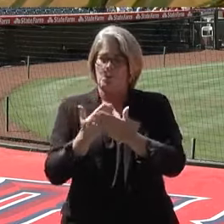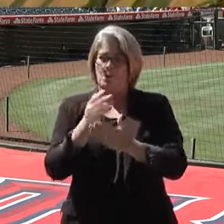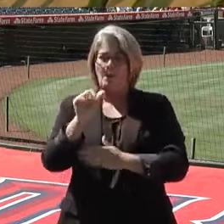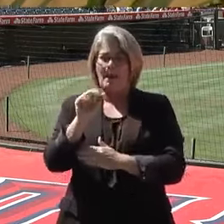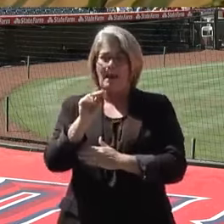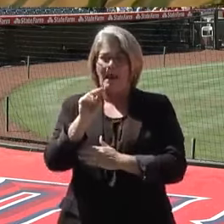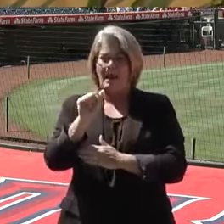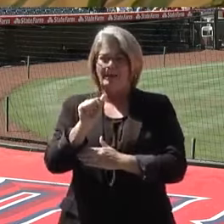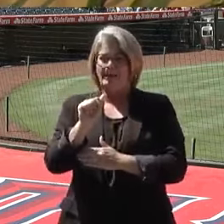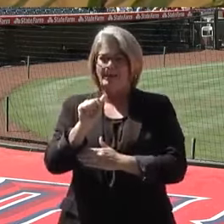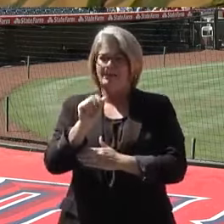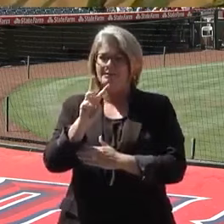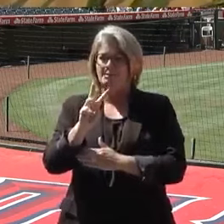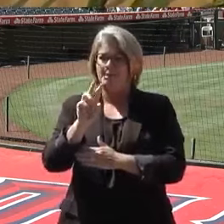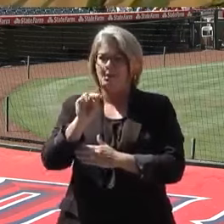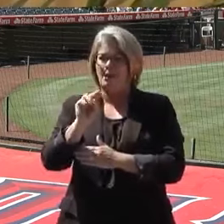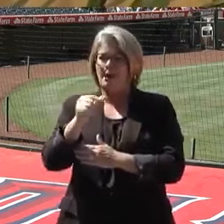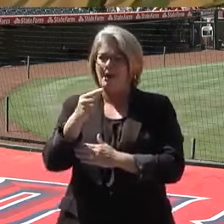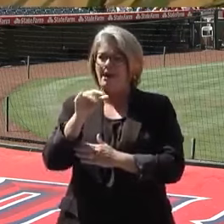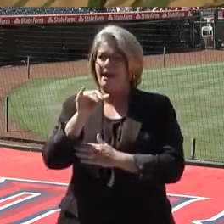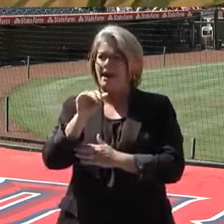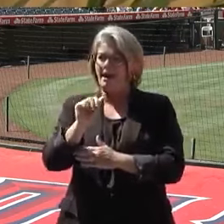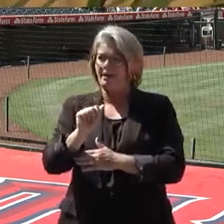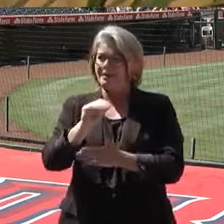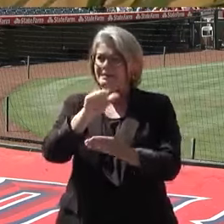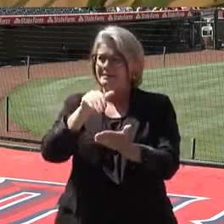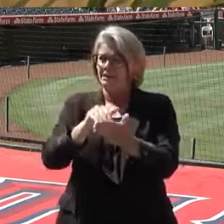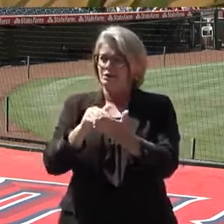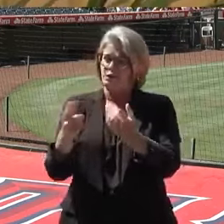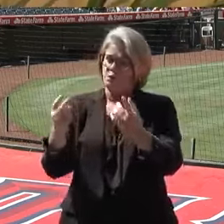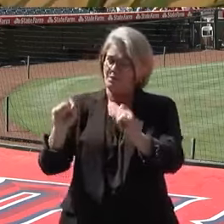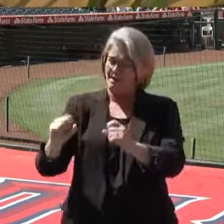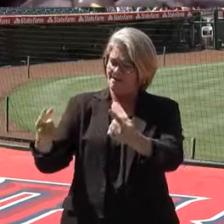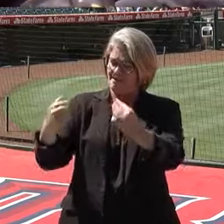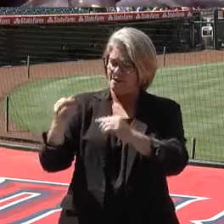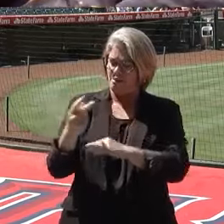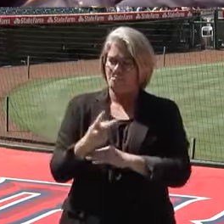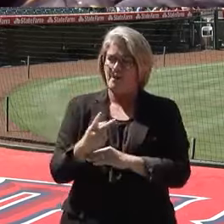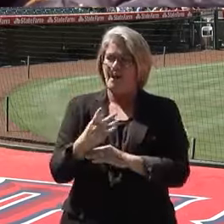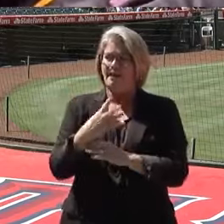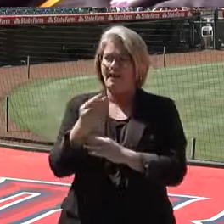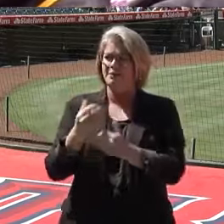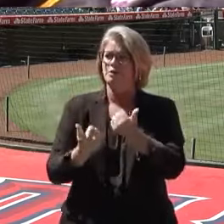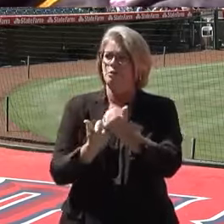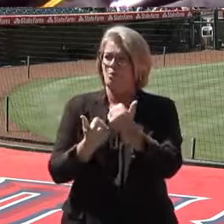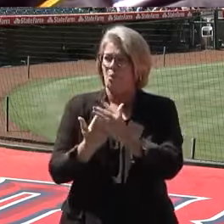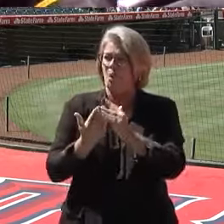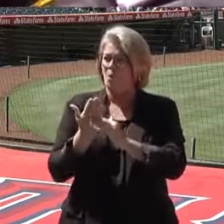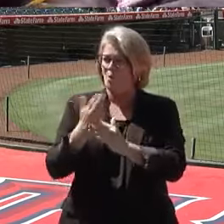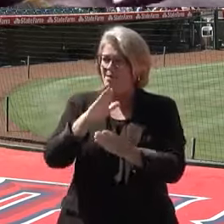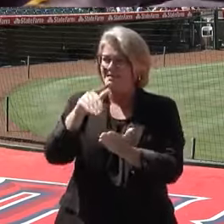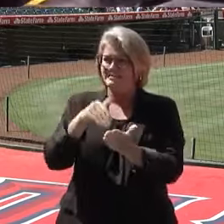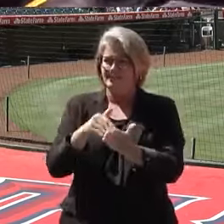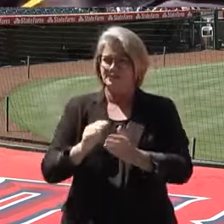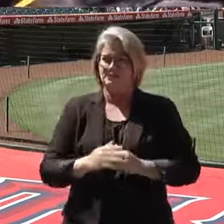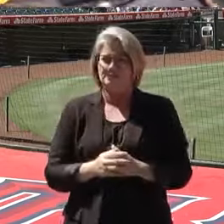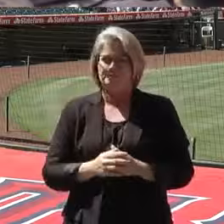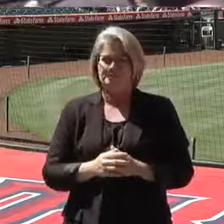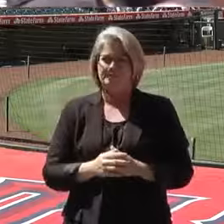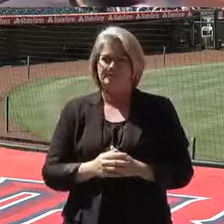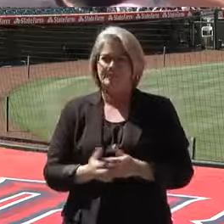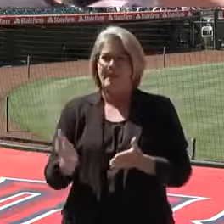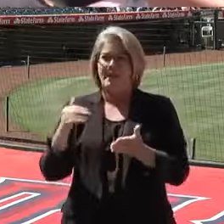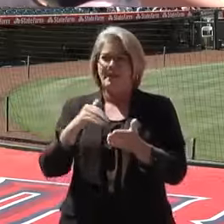Nye Alumni Center to come back to. Once again, on behalf of CSULB alumni, I would